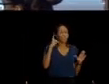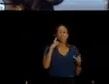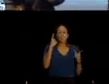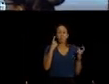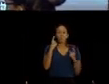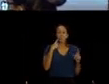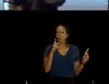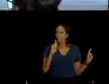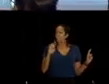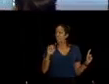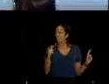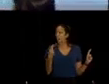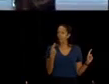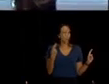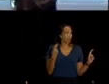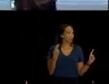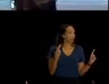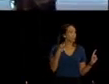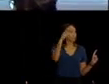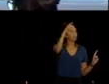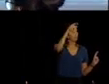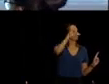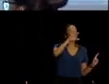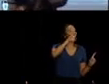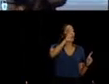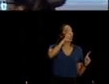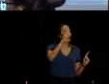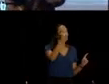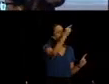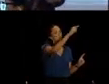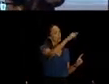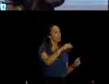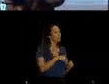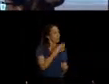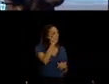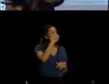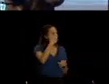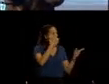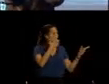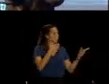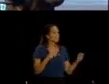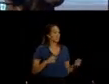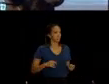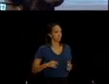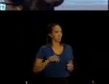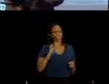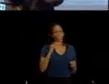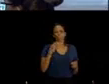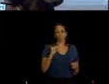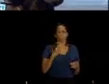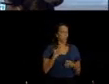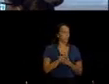Raise your hand. Here we go, Joe. We have one up here in the front.